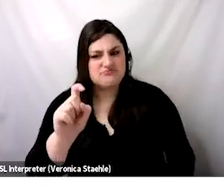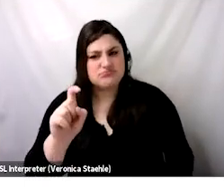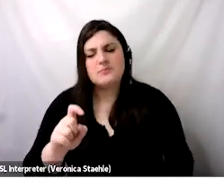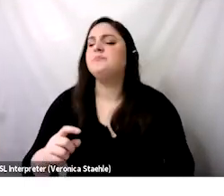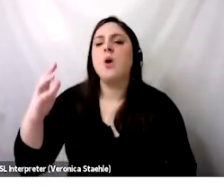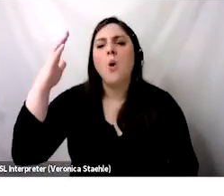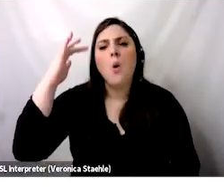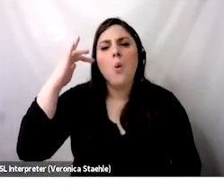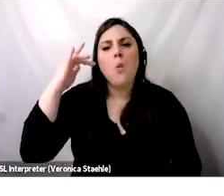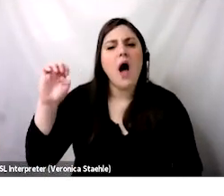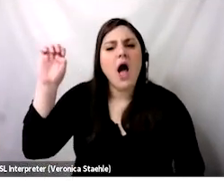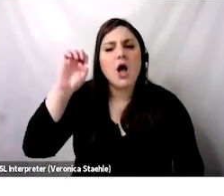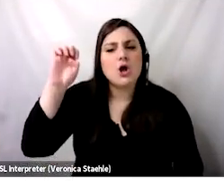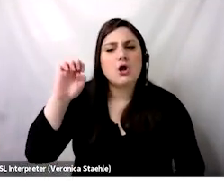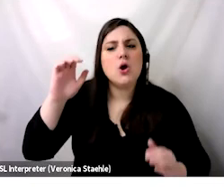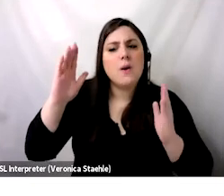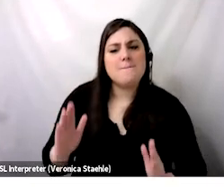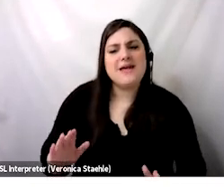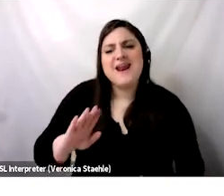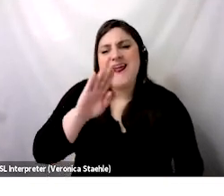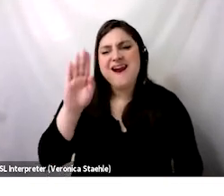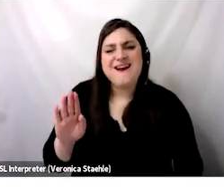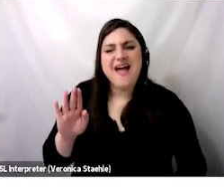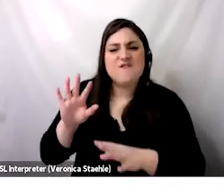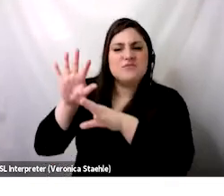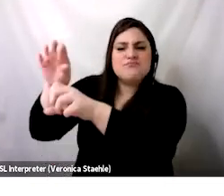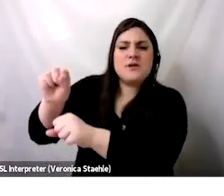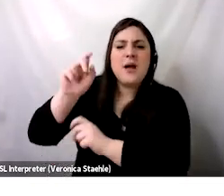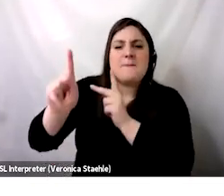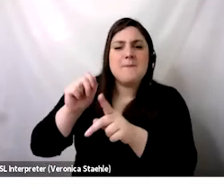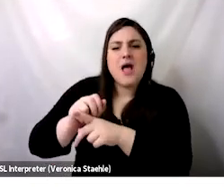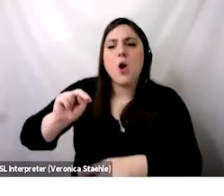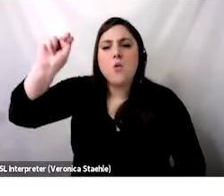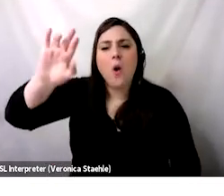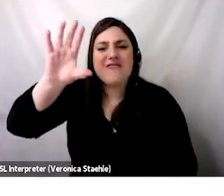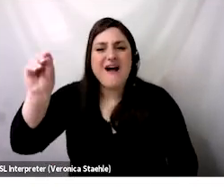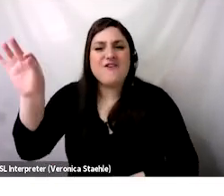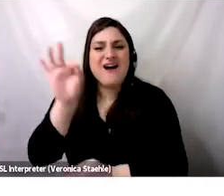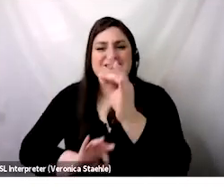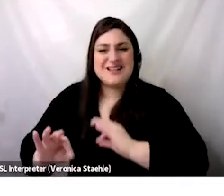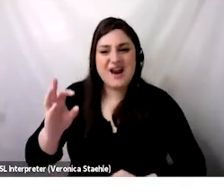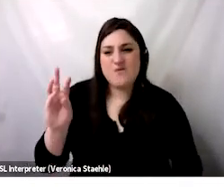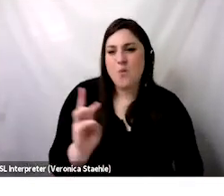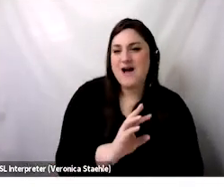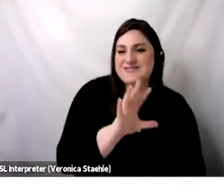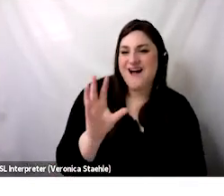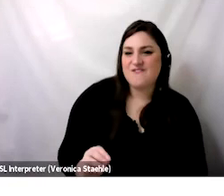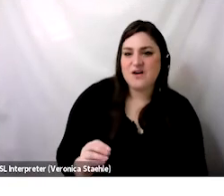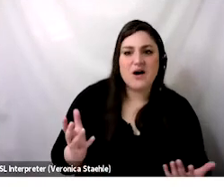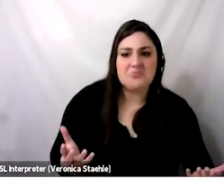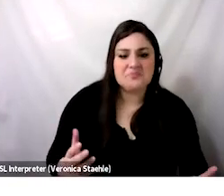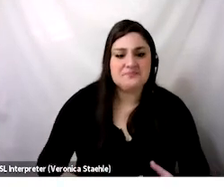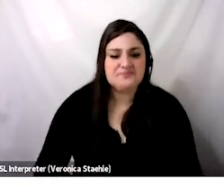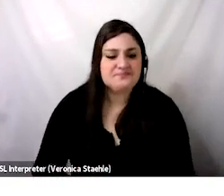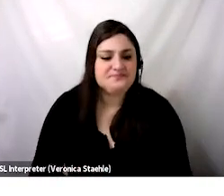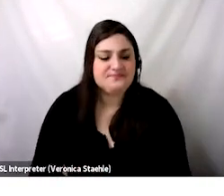never enslaved people from North Africa as opposed to West Africa. You know, I can't really